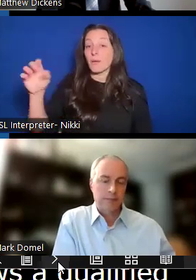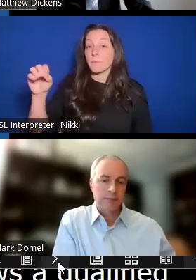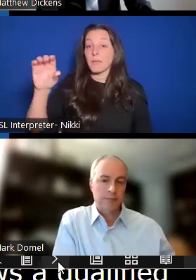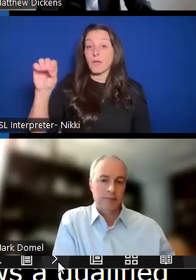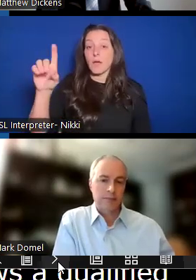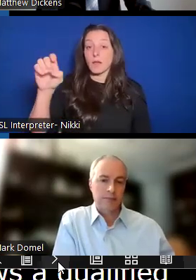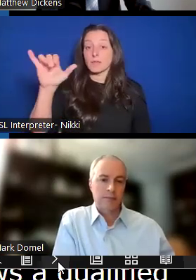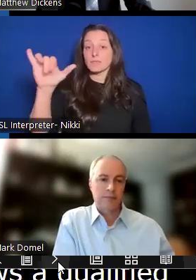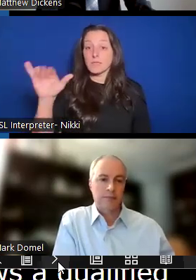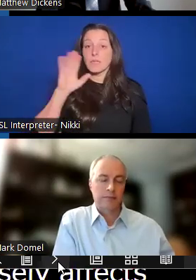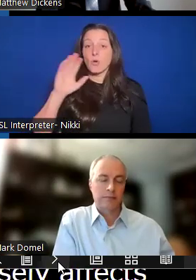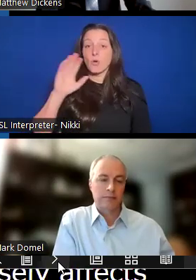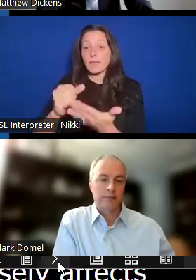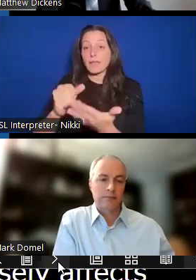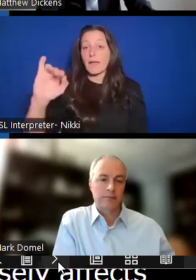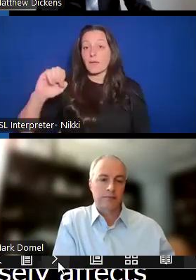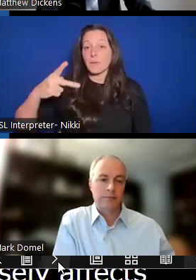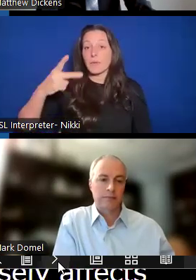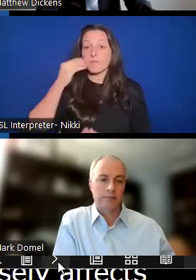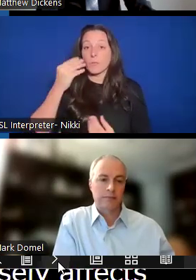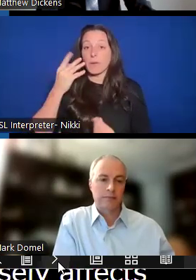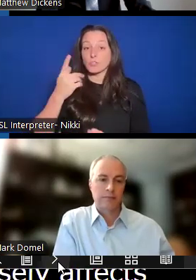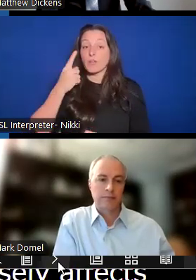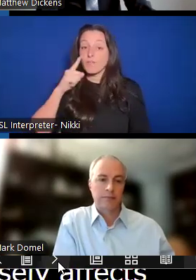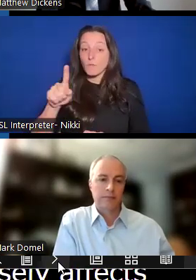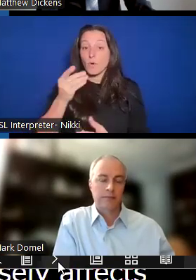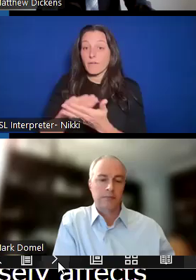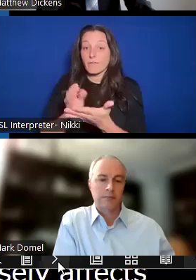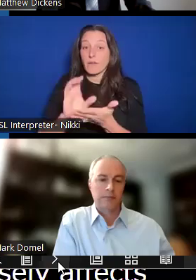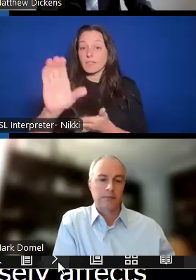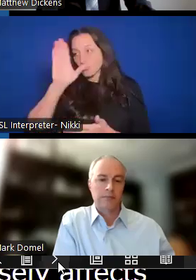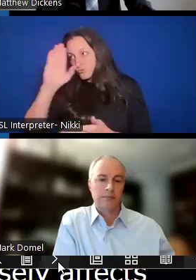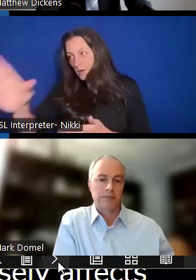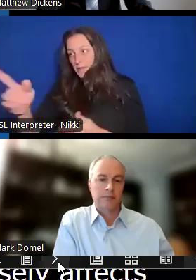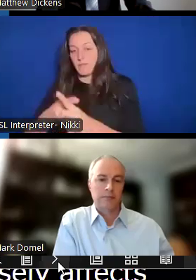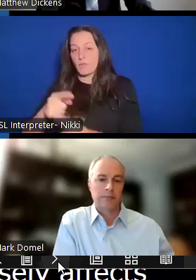their IEP information for funding straight from the Texas Education Agency.